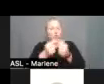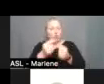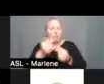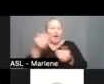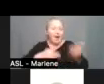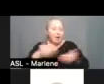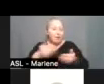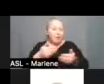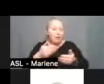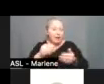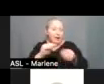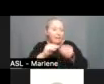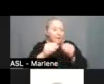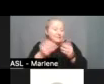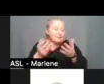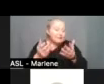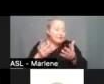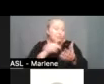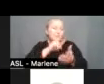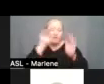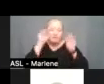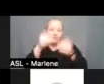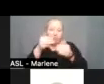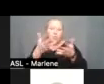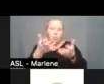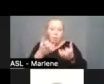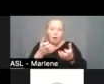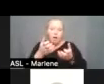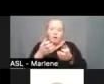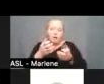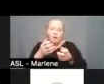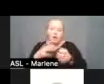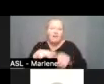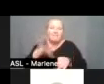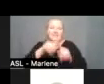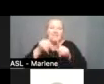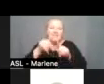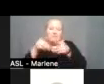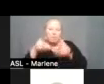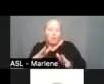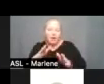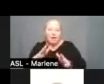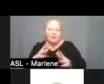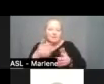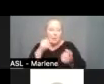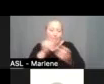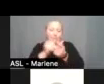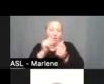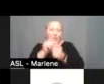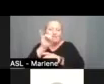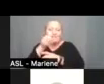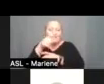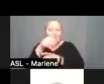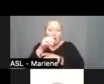um we are really focused on wanting to find different ways um we've met with diego perez